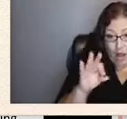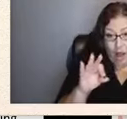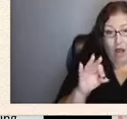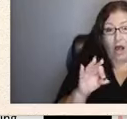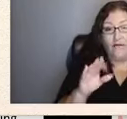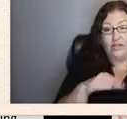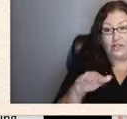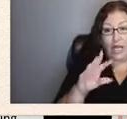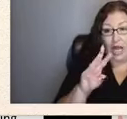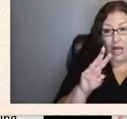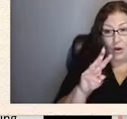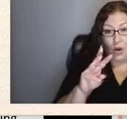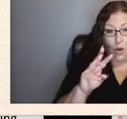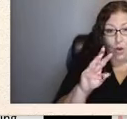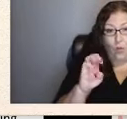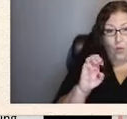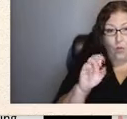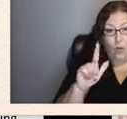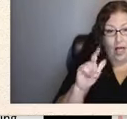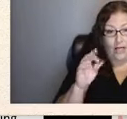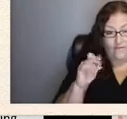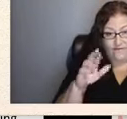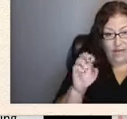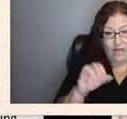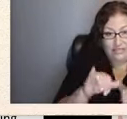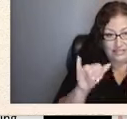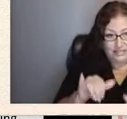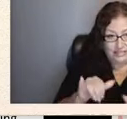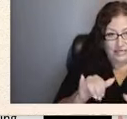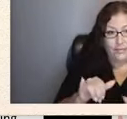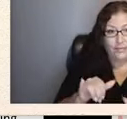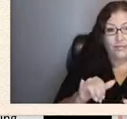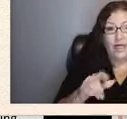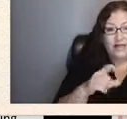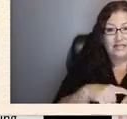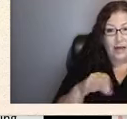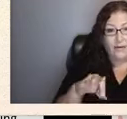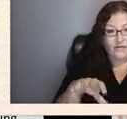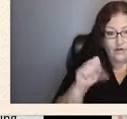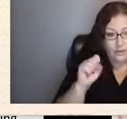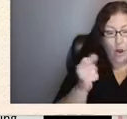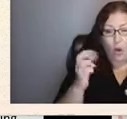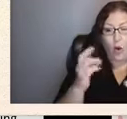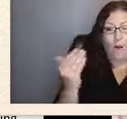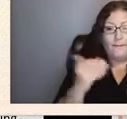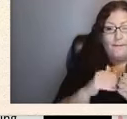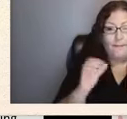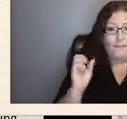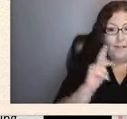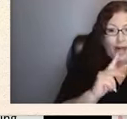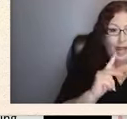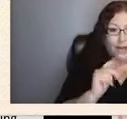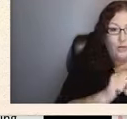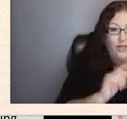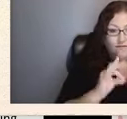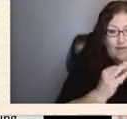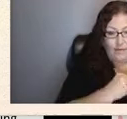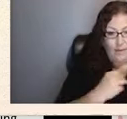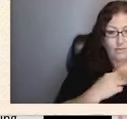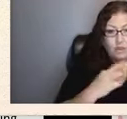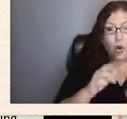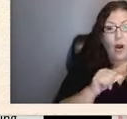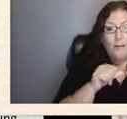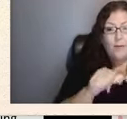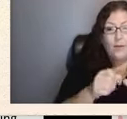system at the time of adoption, reunification with family members, or a permanent placement with a